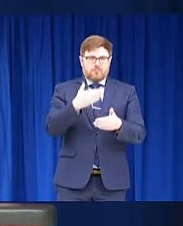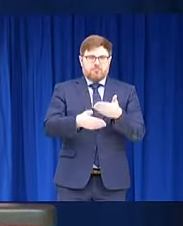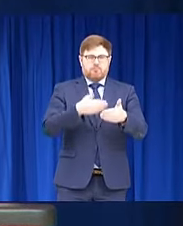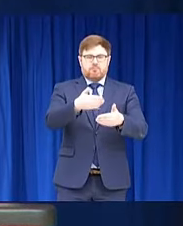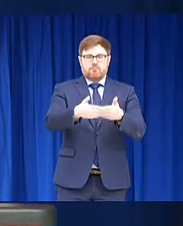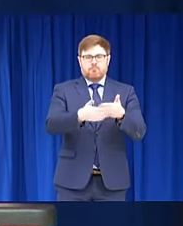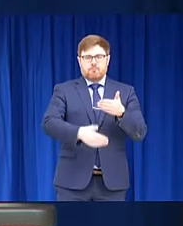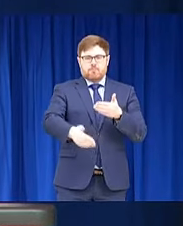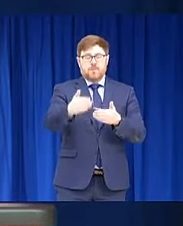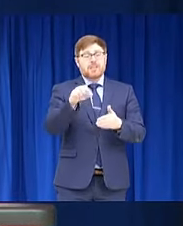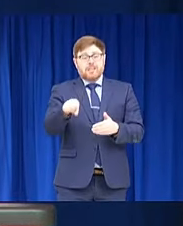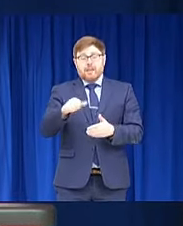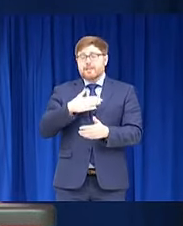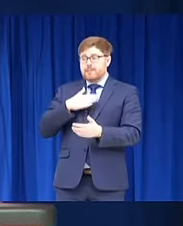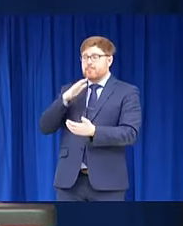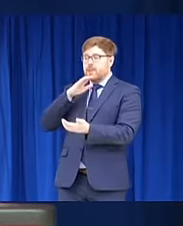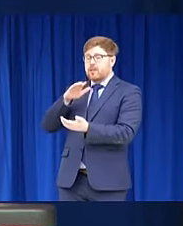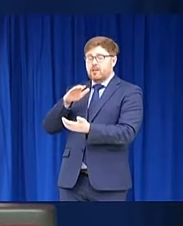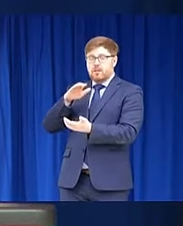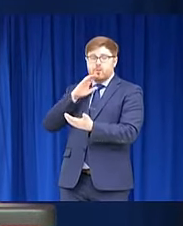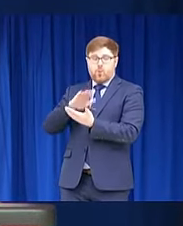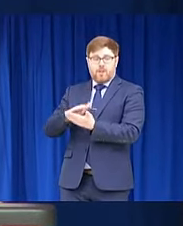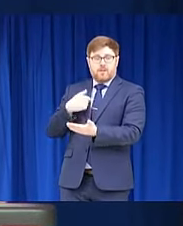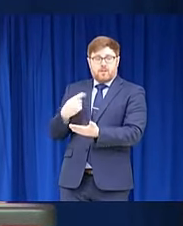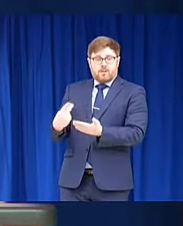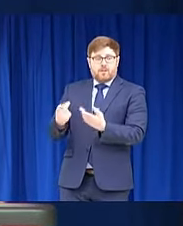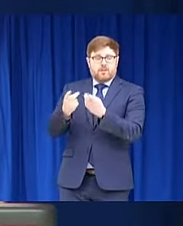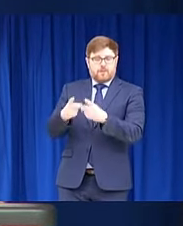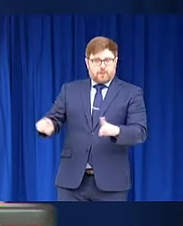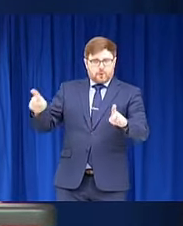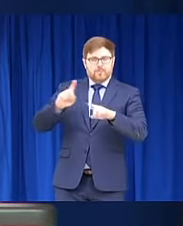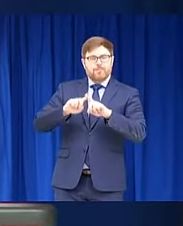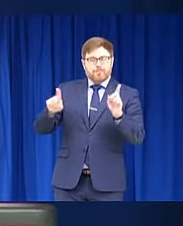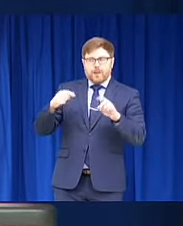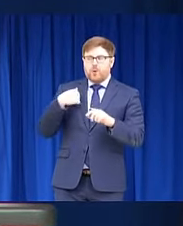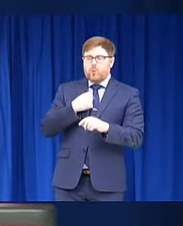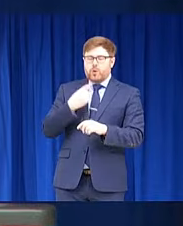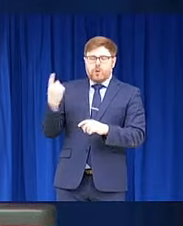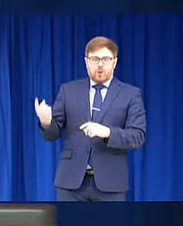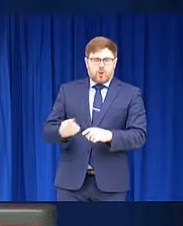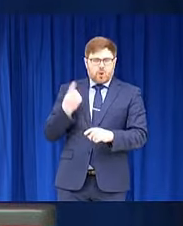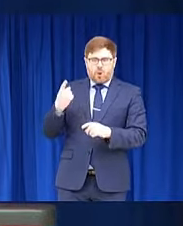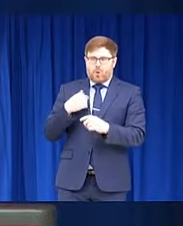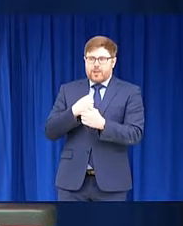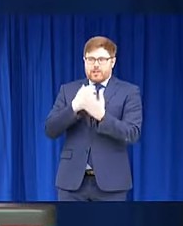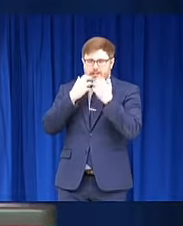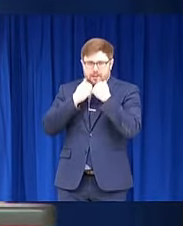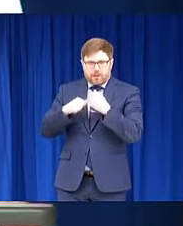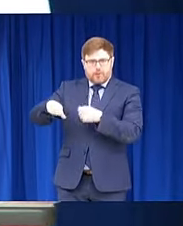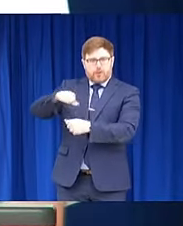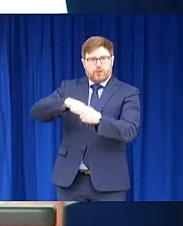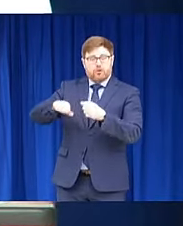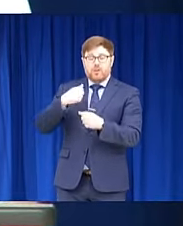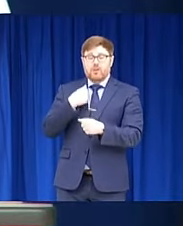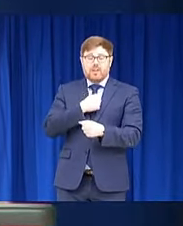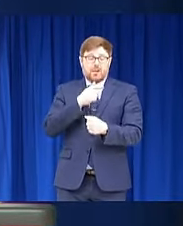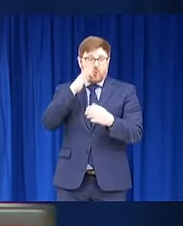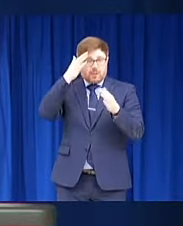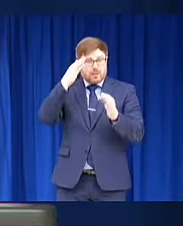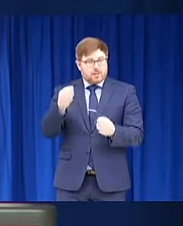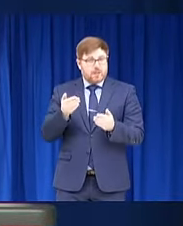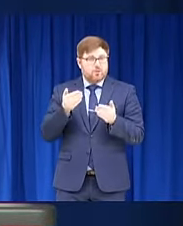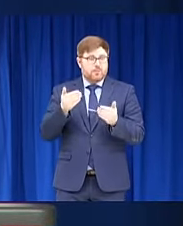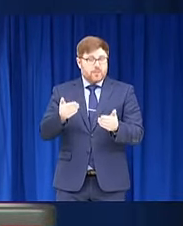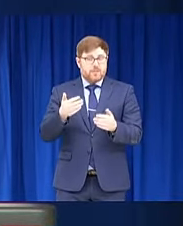my marriage ended, but we treated each other with respect and care, and we shared a burning desire to be loving co-parents to our 2